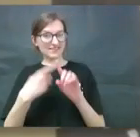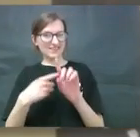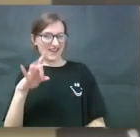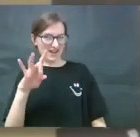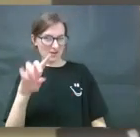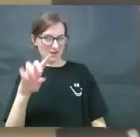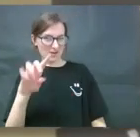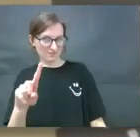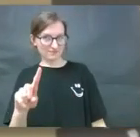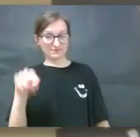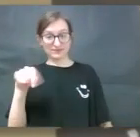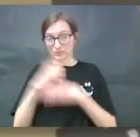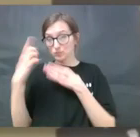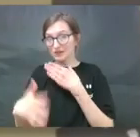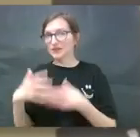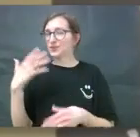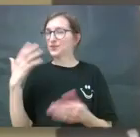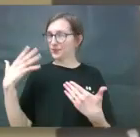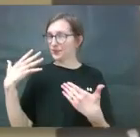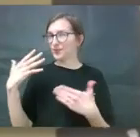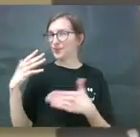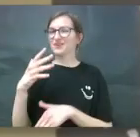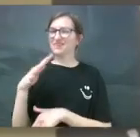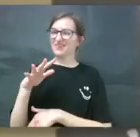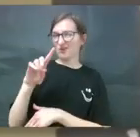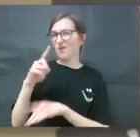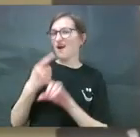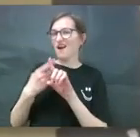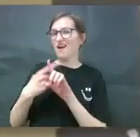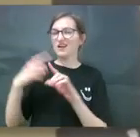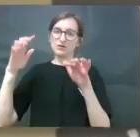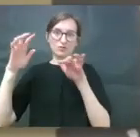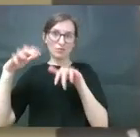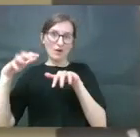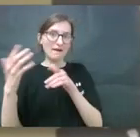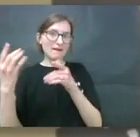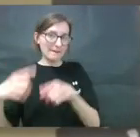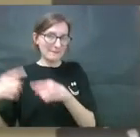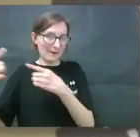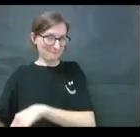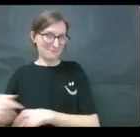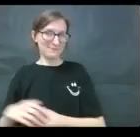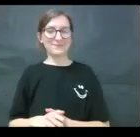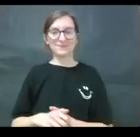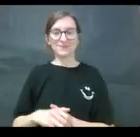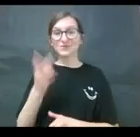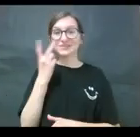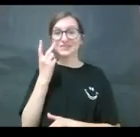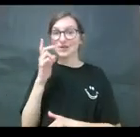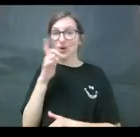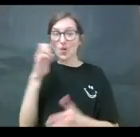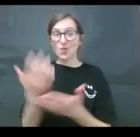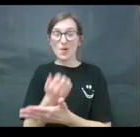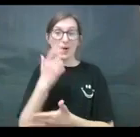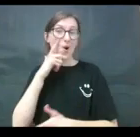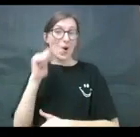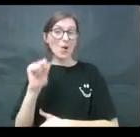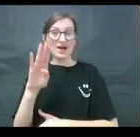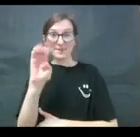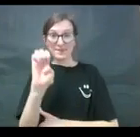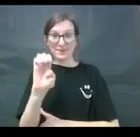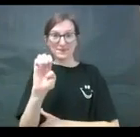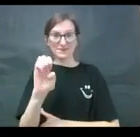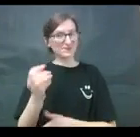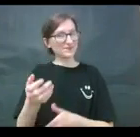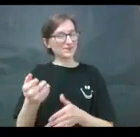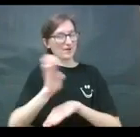will be much cooler, in the 50s with rain on and off all weekend. Let's find out who won this week's Golden Abe. I love Santa with this week's Golden Abe Award.